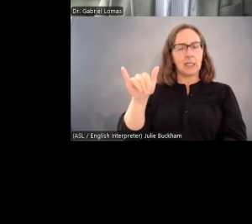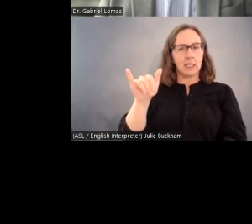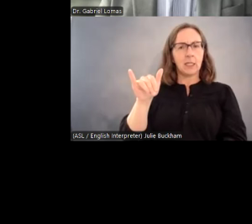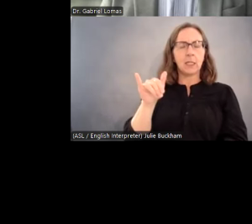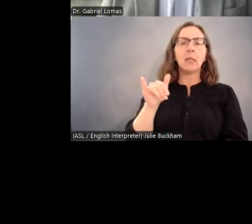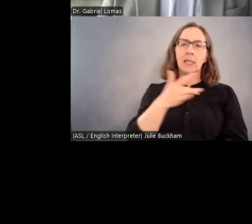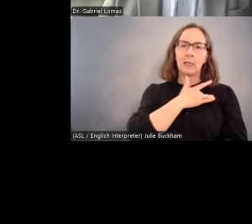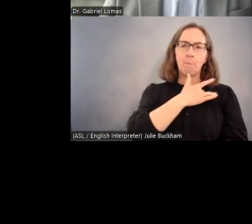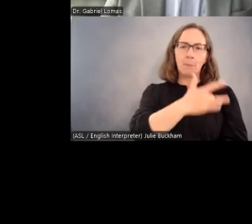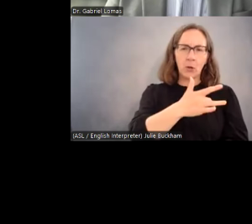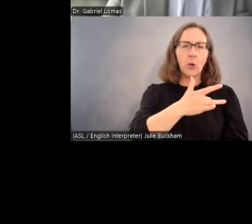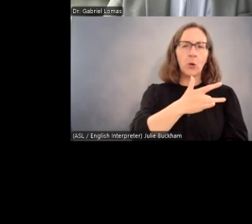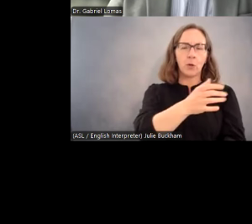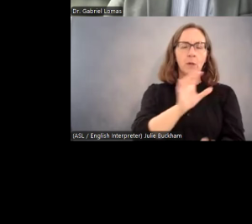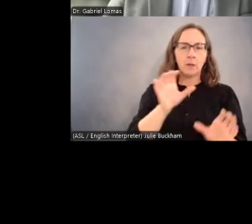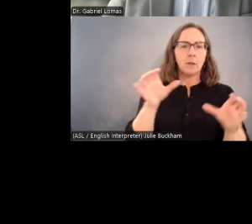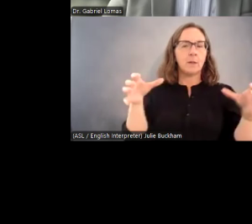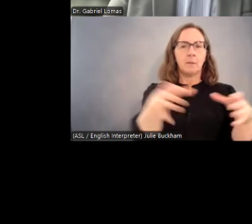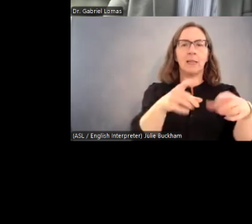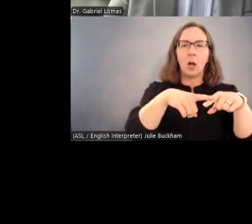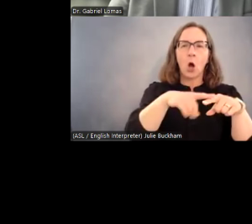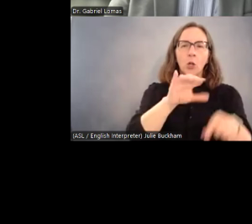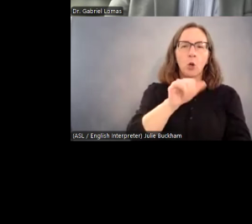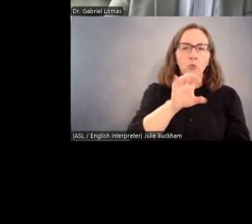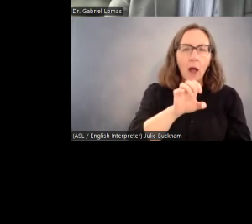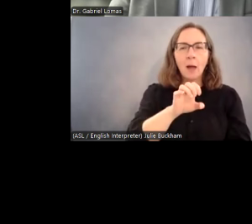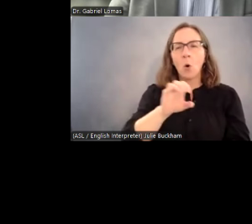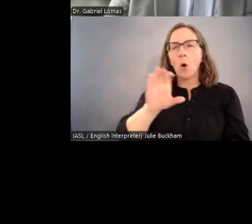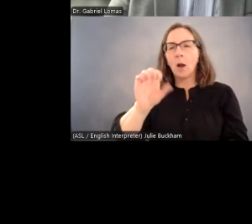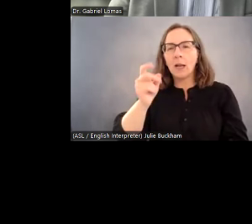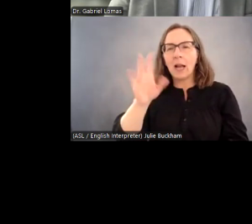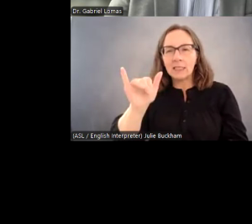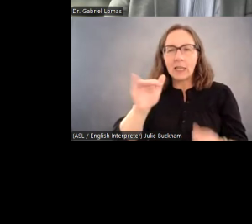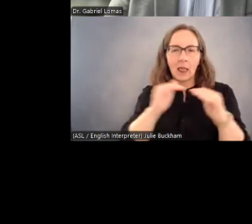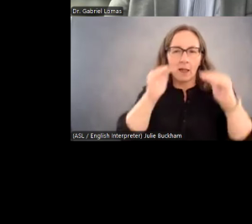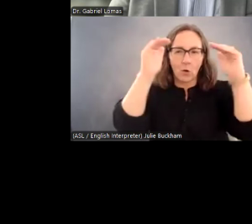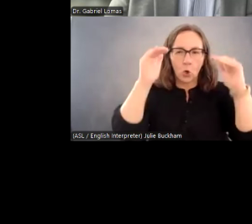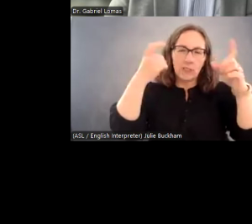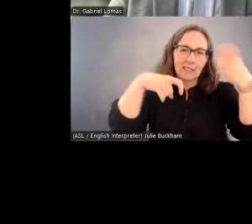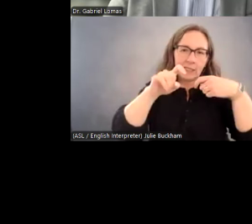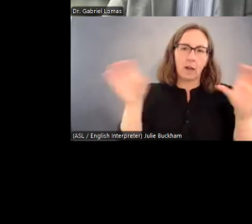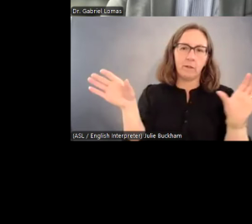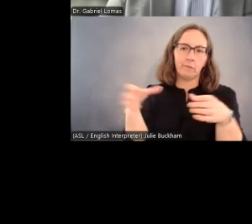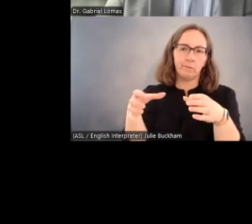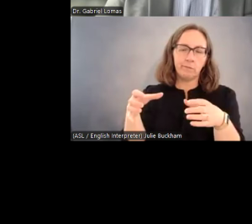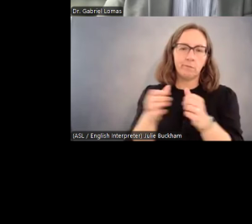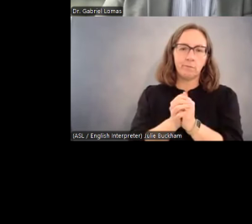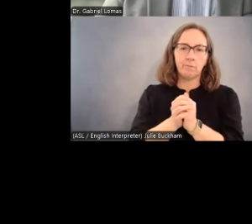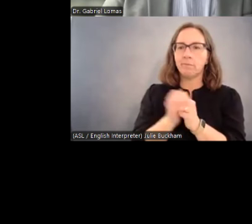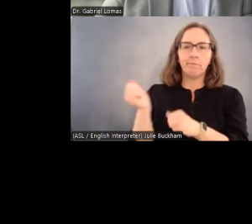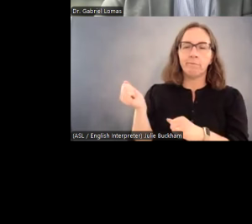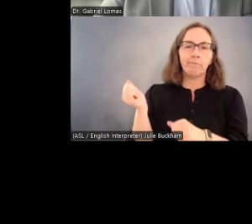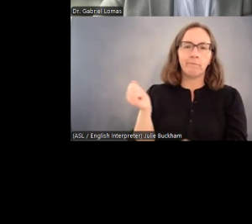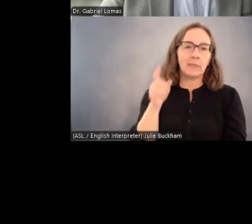by classification and custody level. Okay, great. The inmates in Kentucky are not housed together